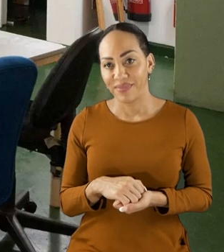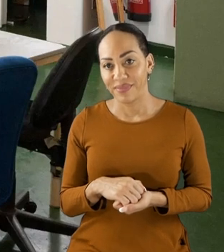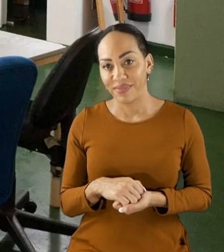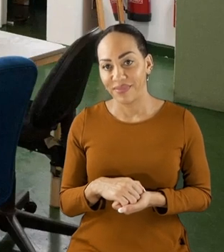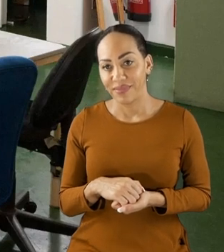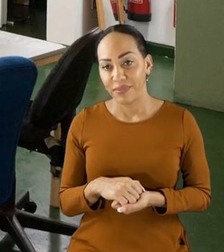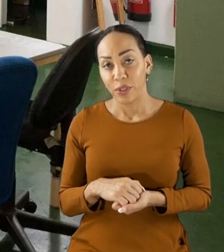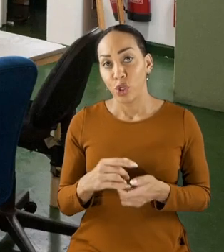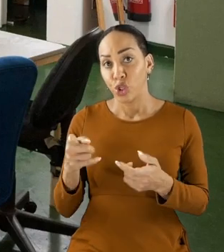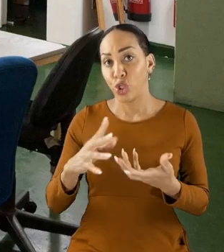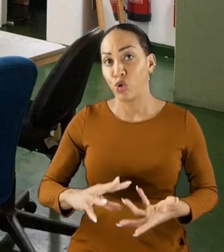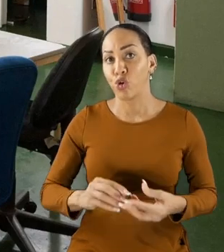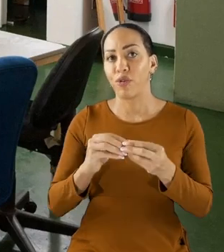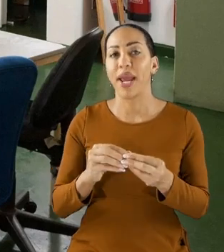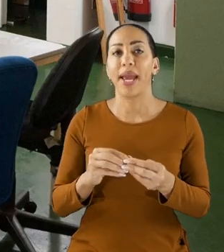more sort of